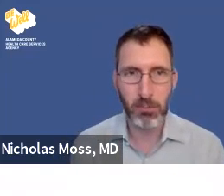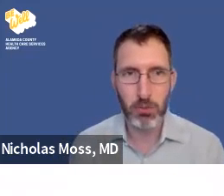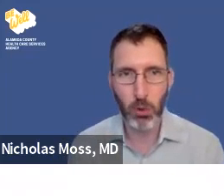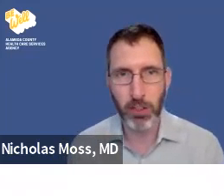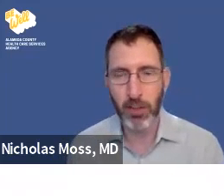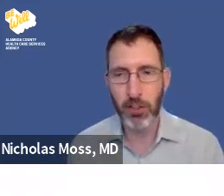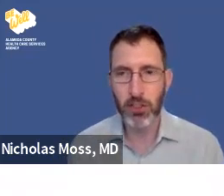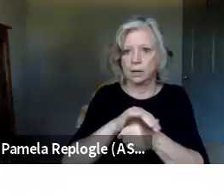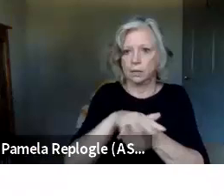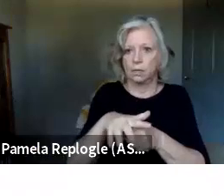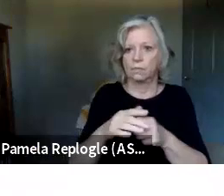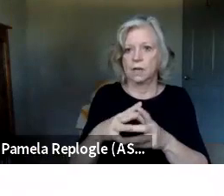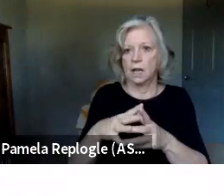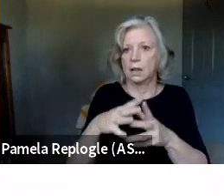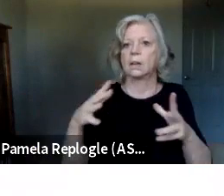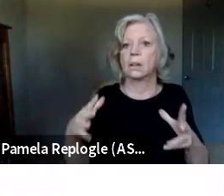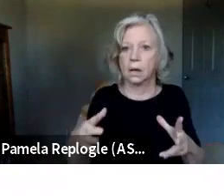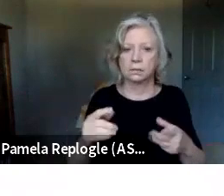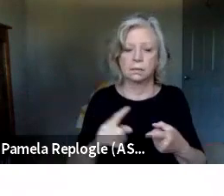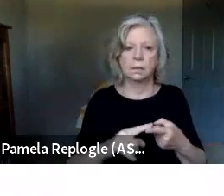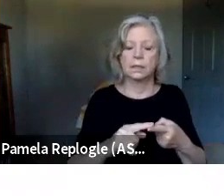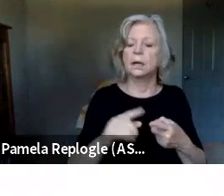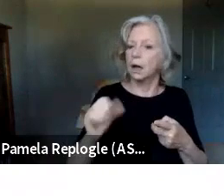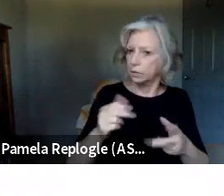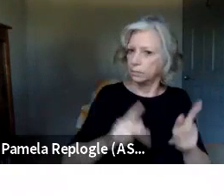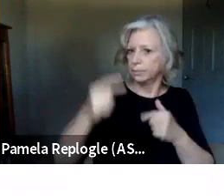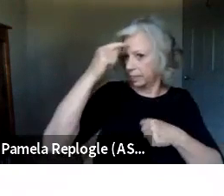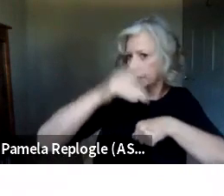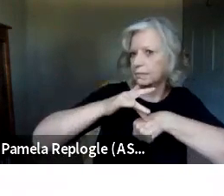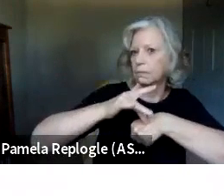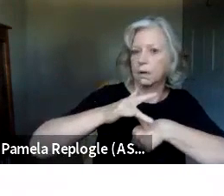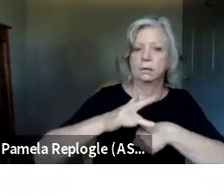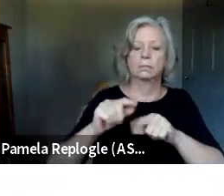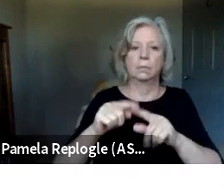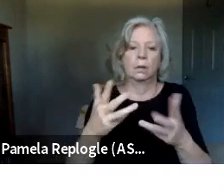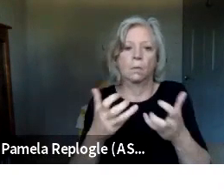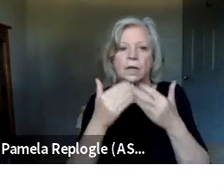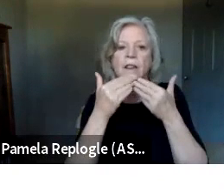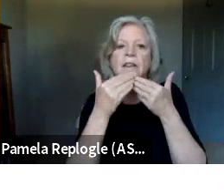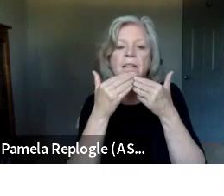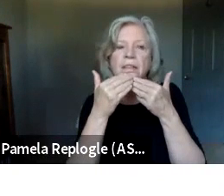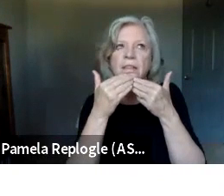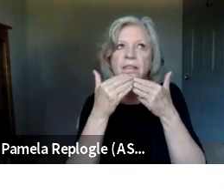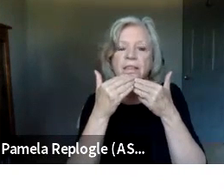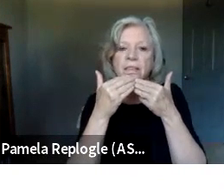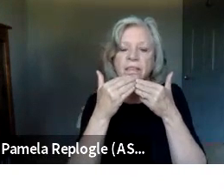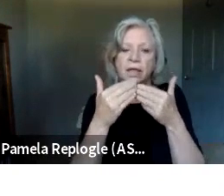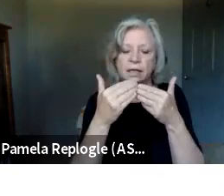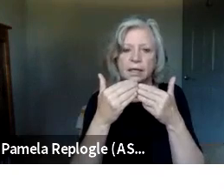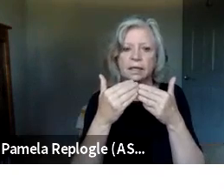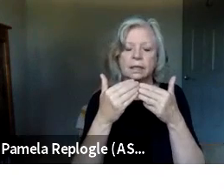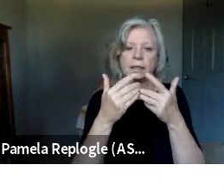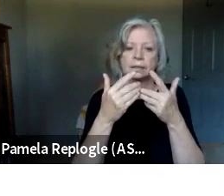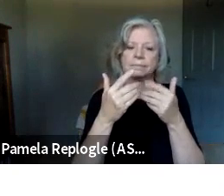maybe some of us more than others, but I just wanted to take the opportunity to just refresh people's memories